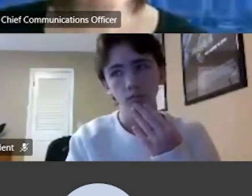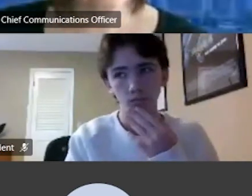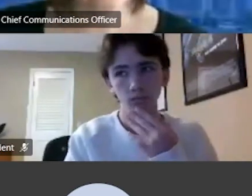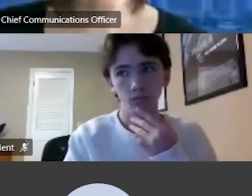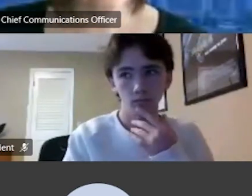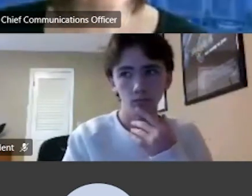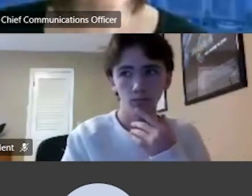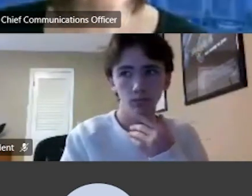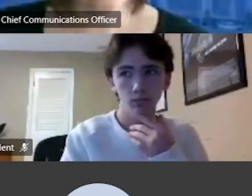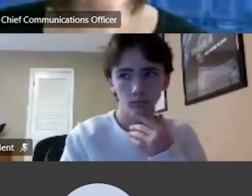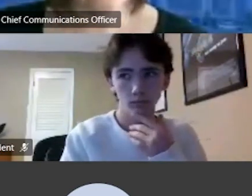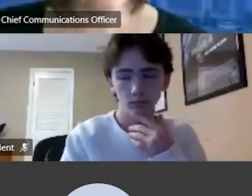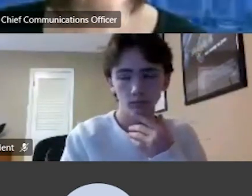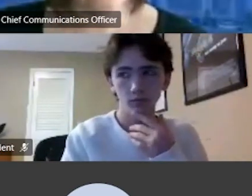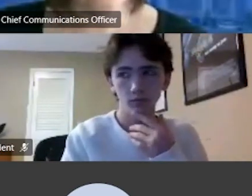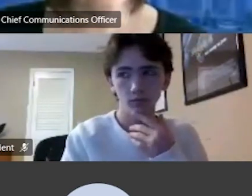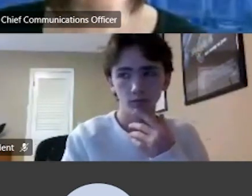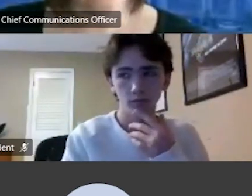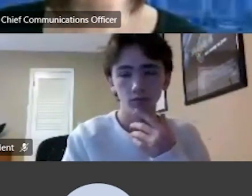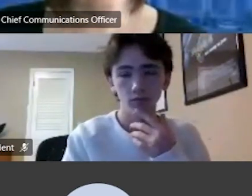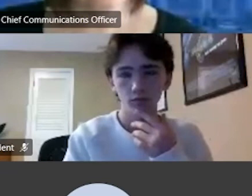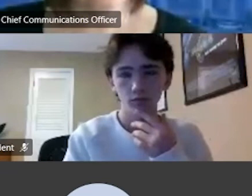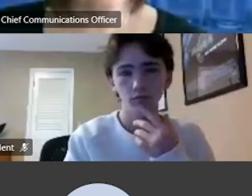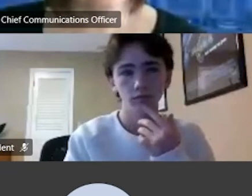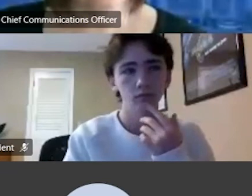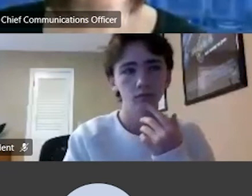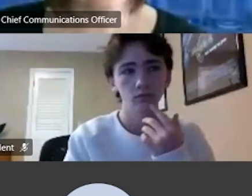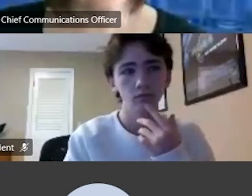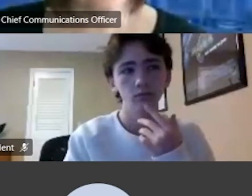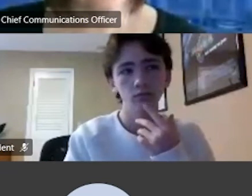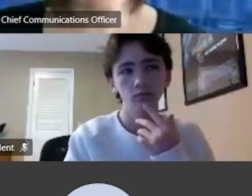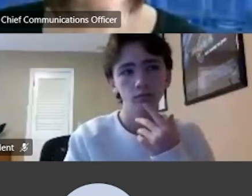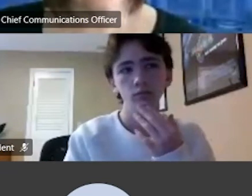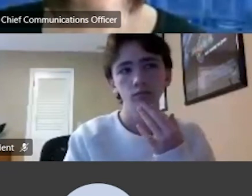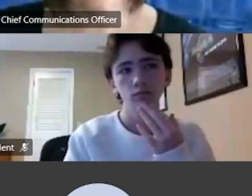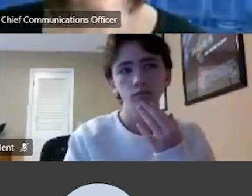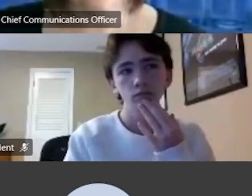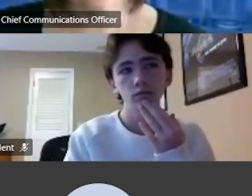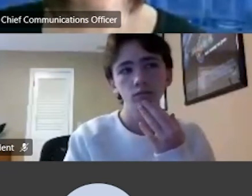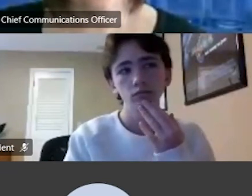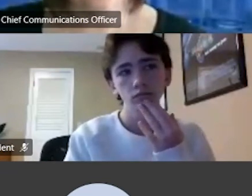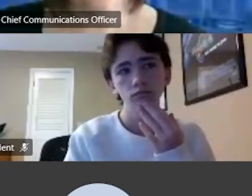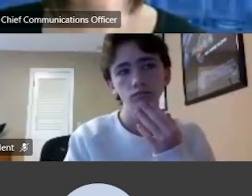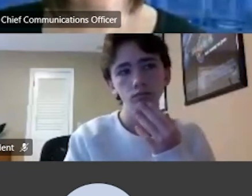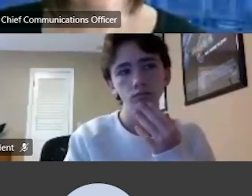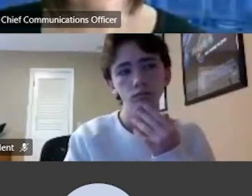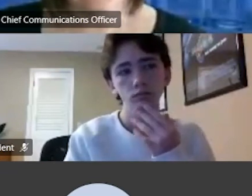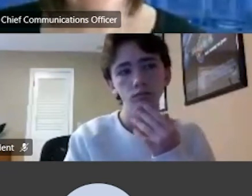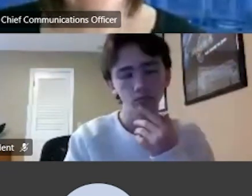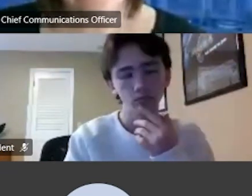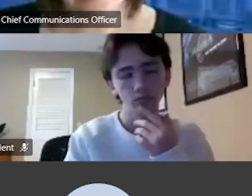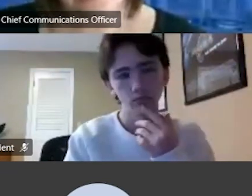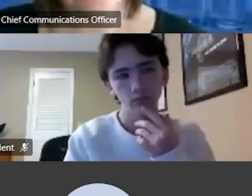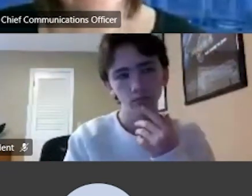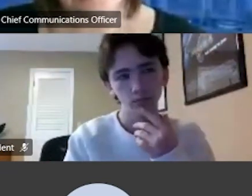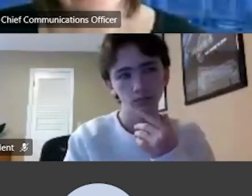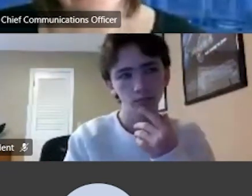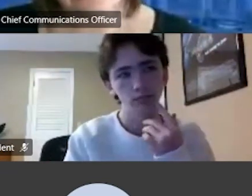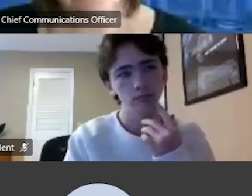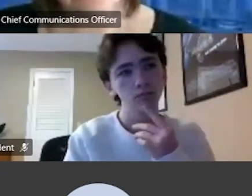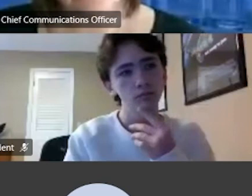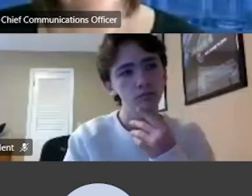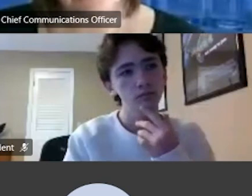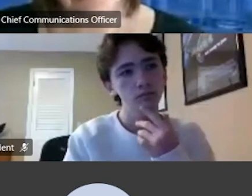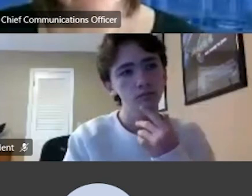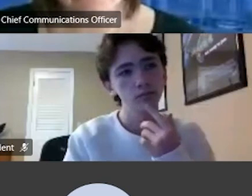someone whose background, whose ethnicity is quite different than mine. Very good